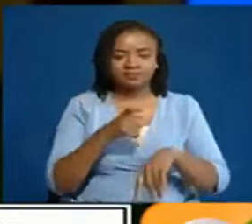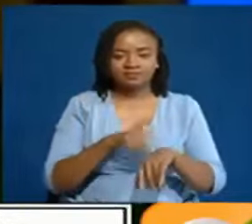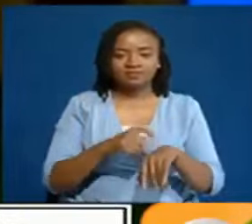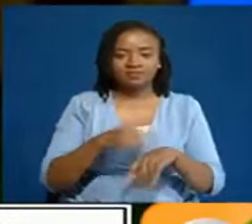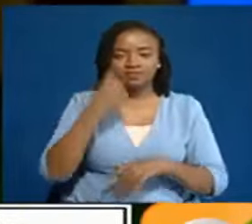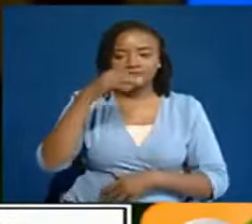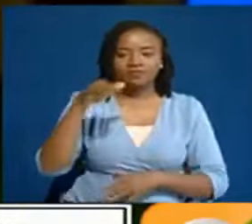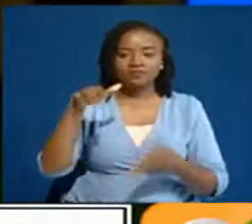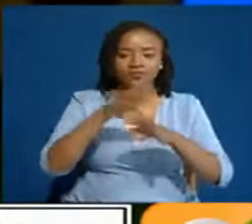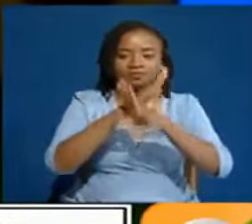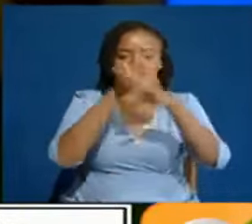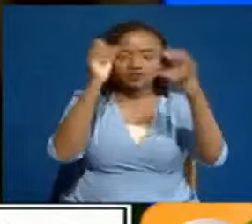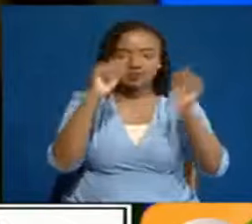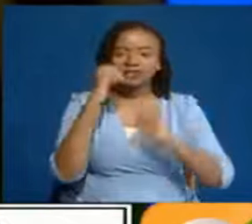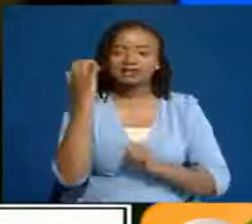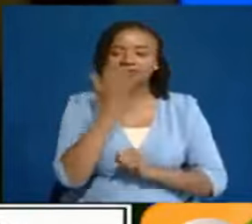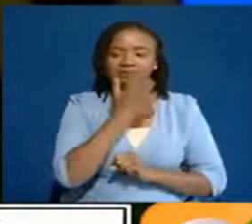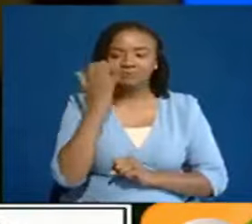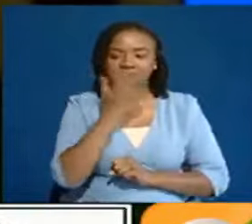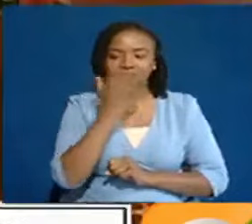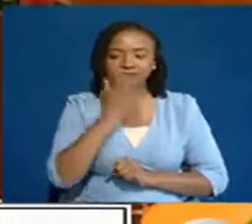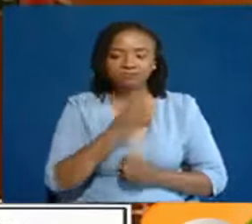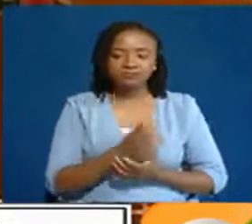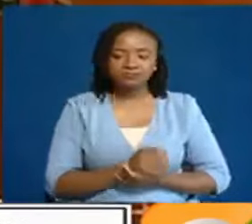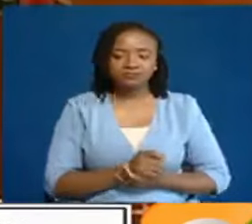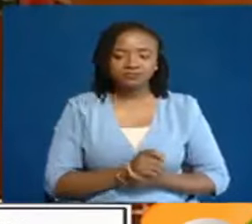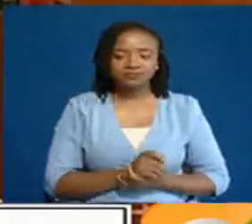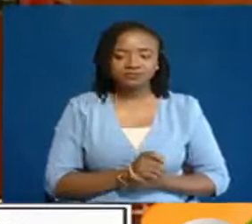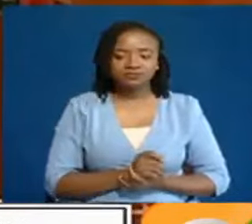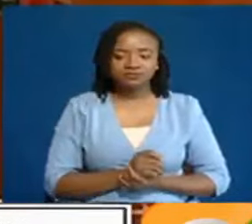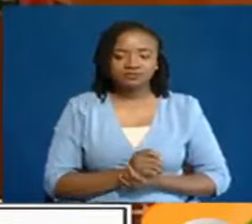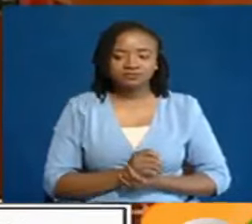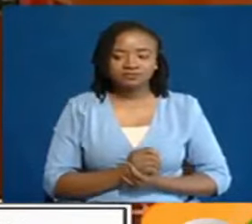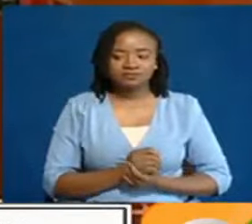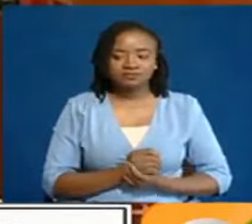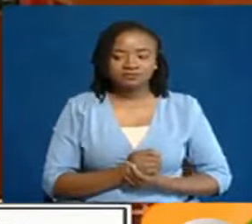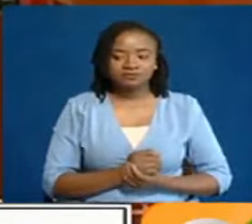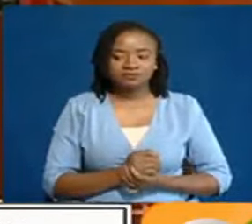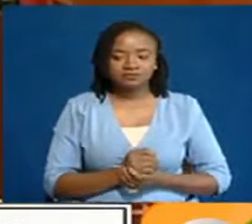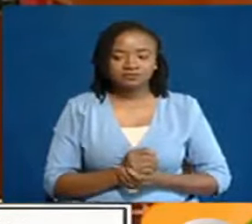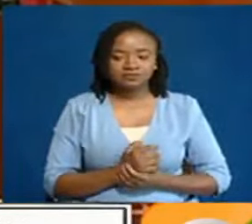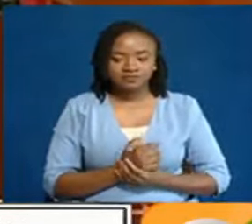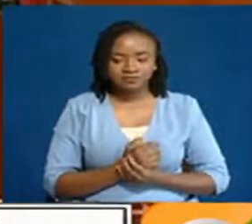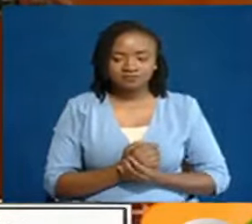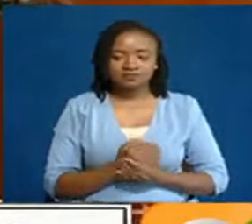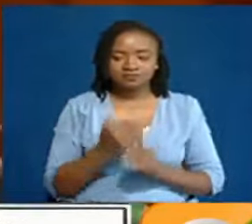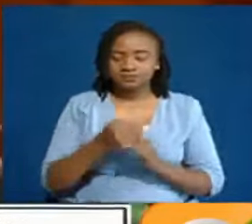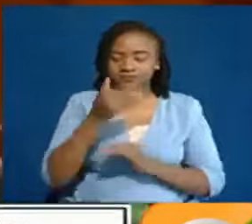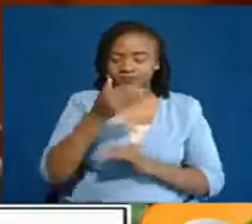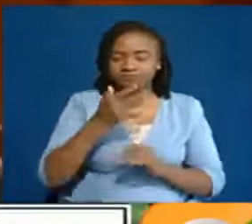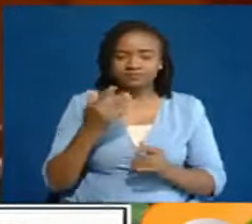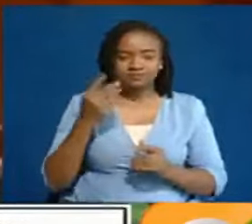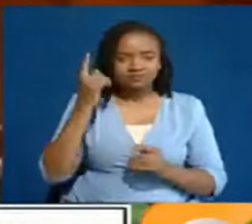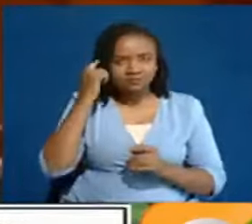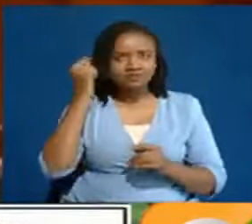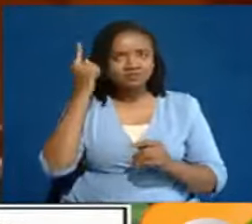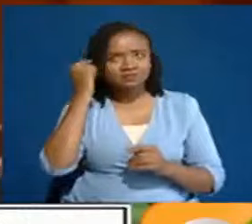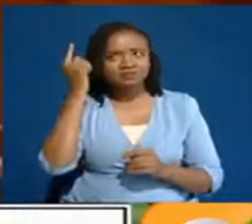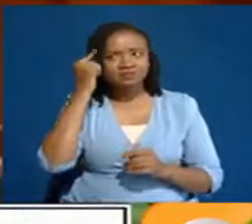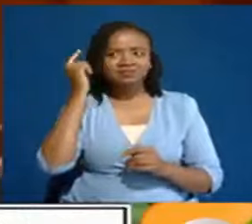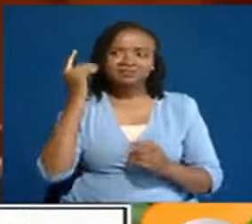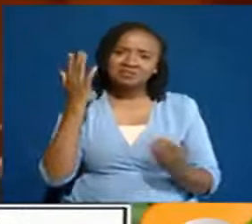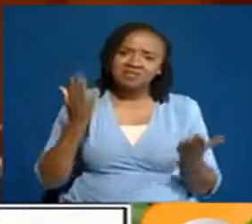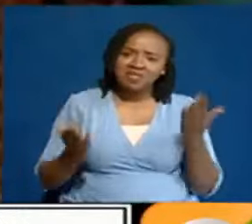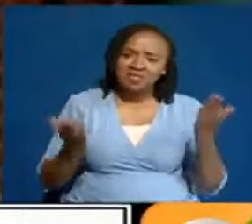President Geoffrey Rigathi Gachagua. Wamumbi, take the nearest seat. And after days of speculations on whether or